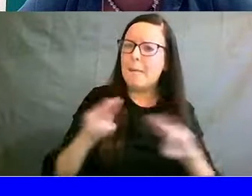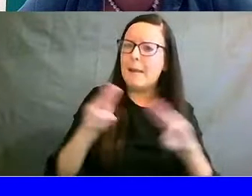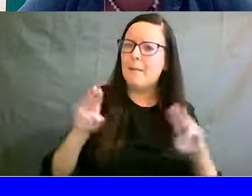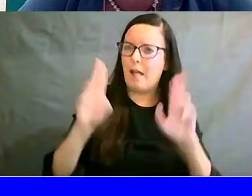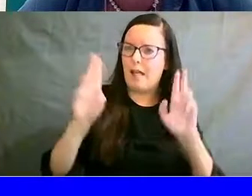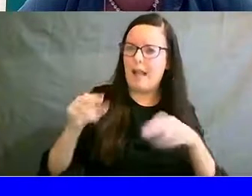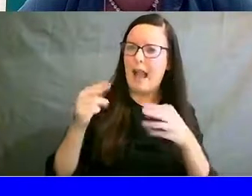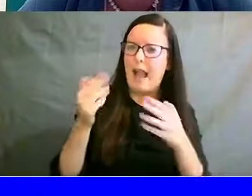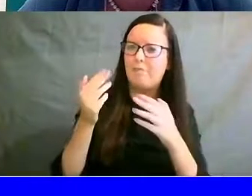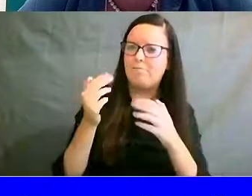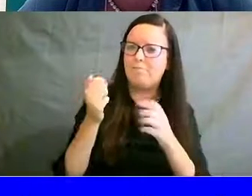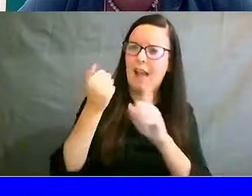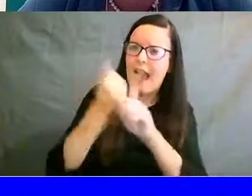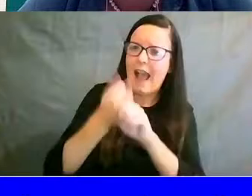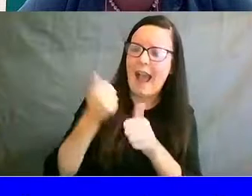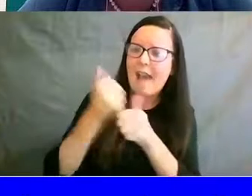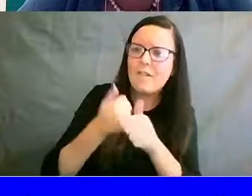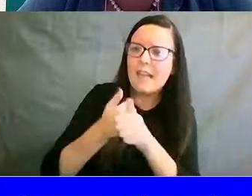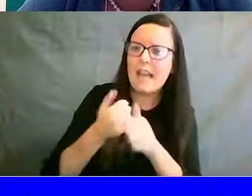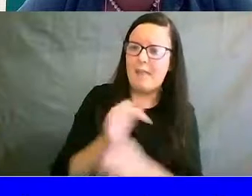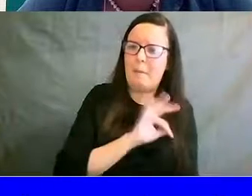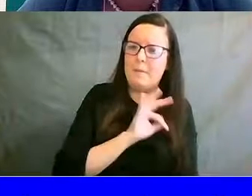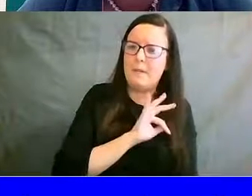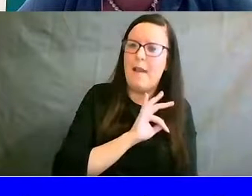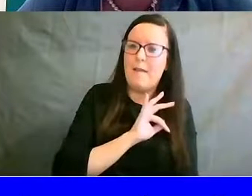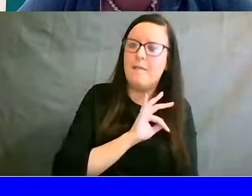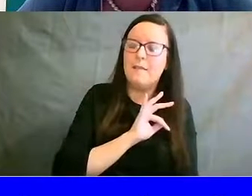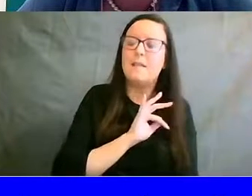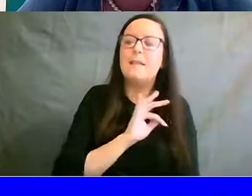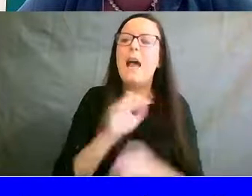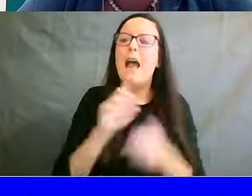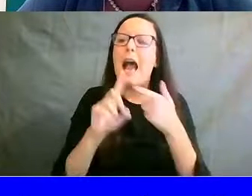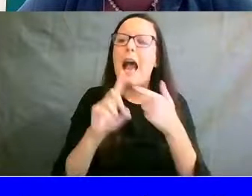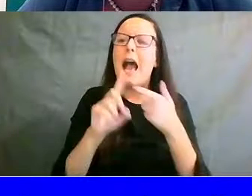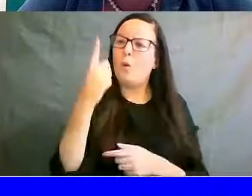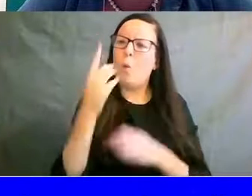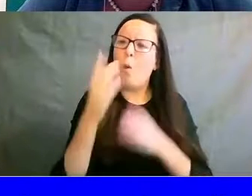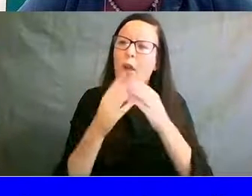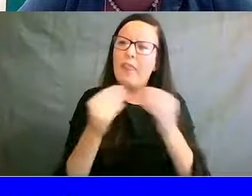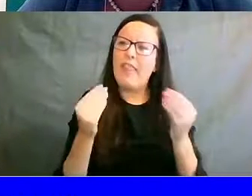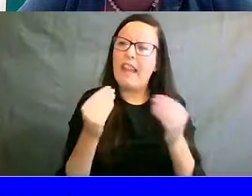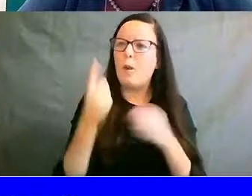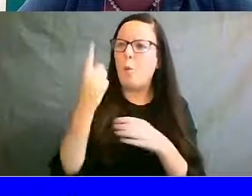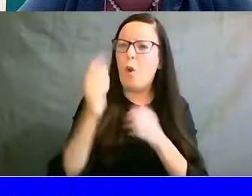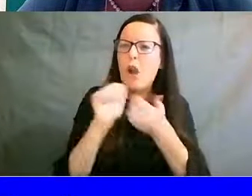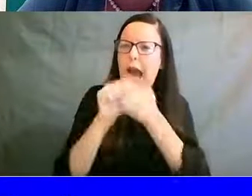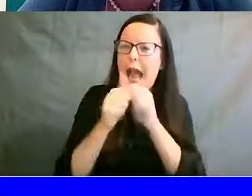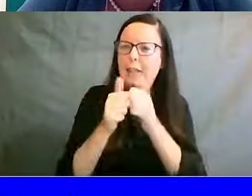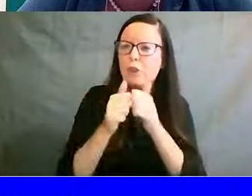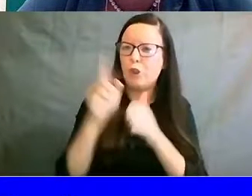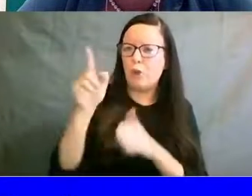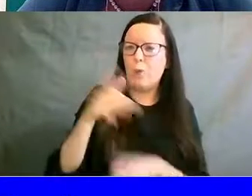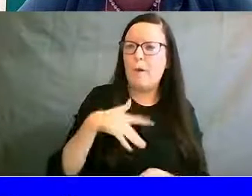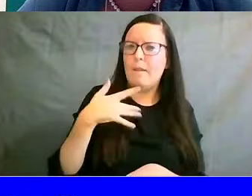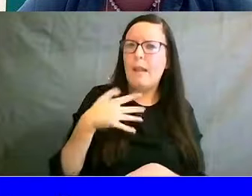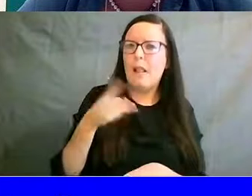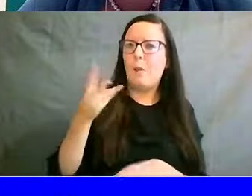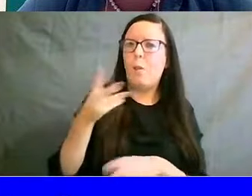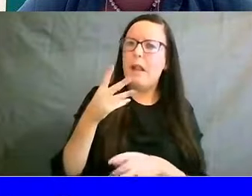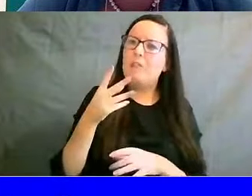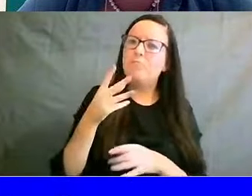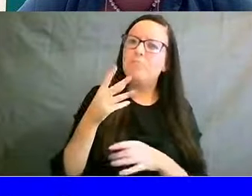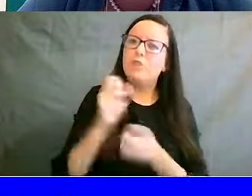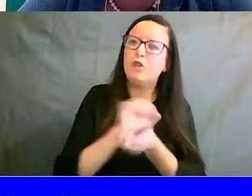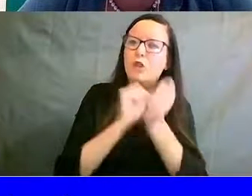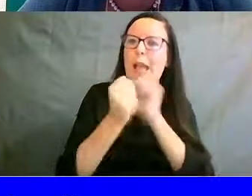all of the panelists are recommending, and then to identify one action which you think might make access to justice